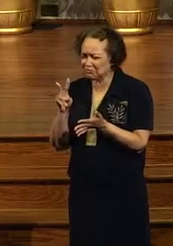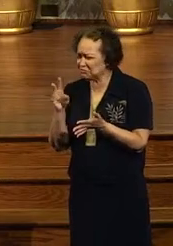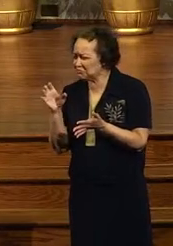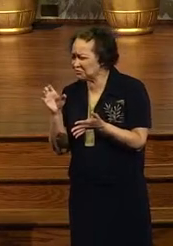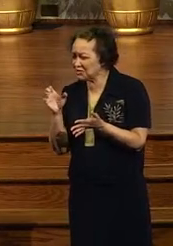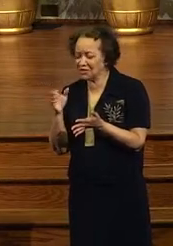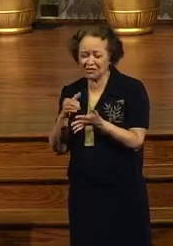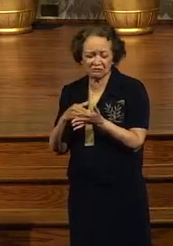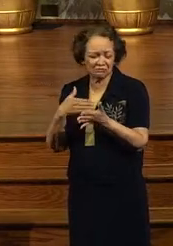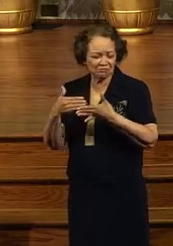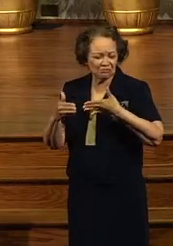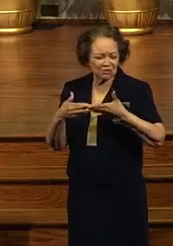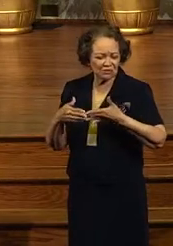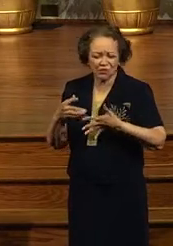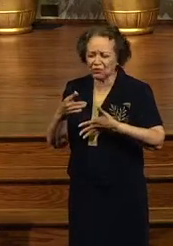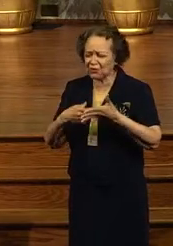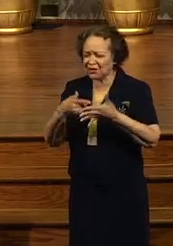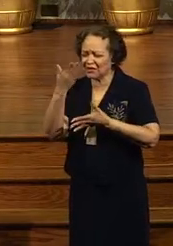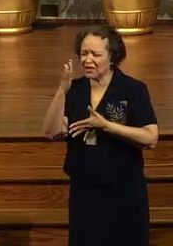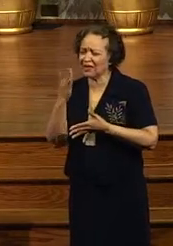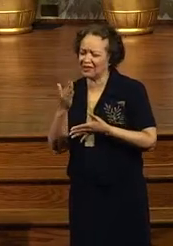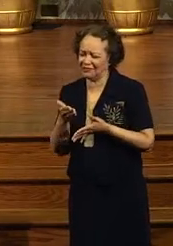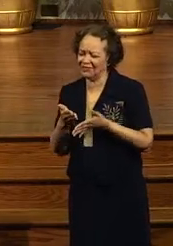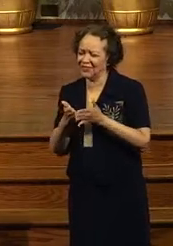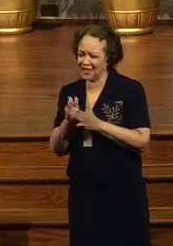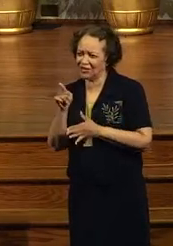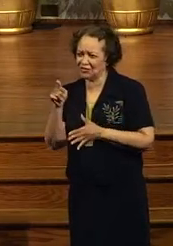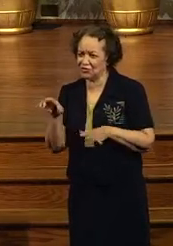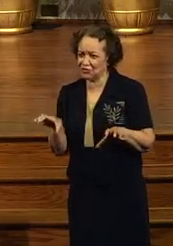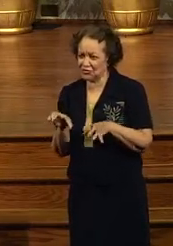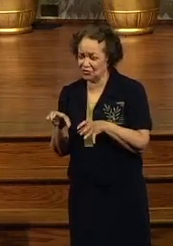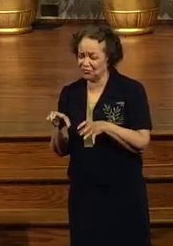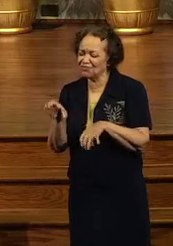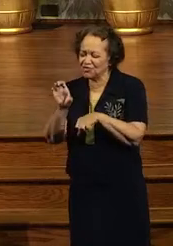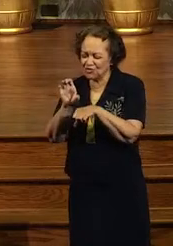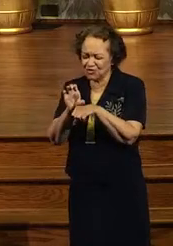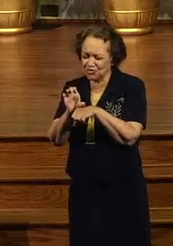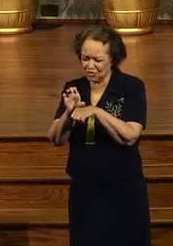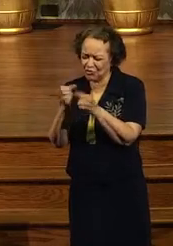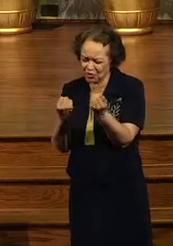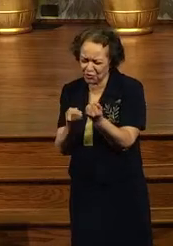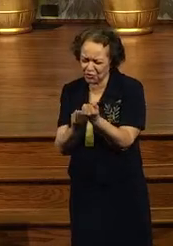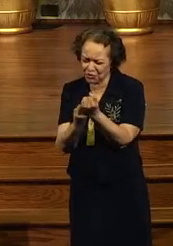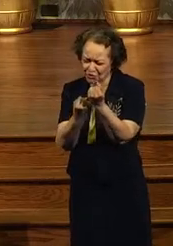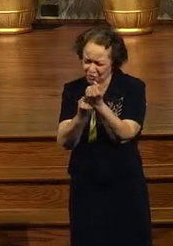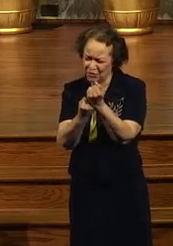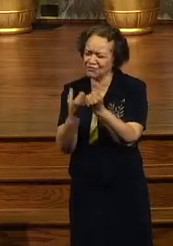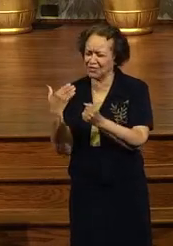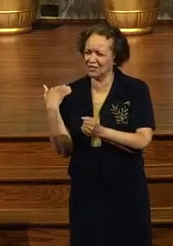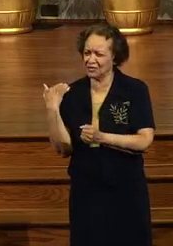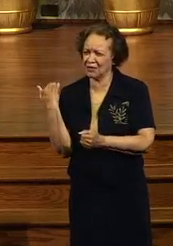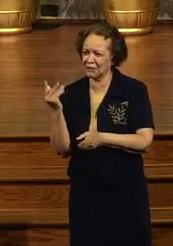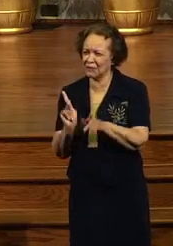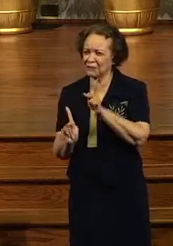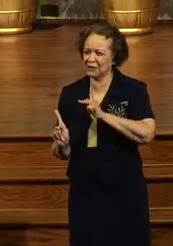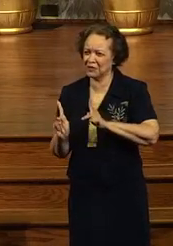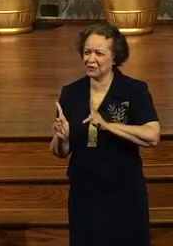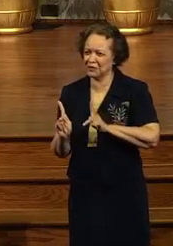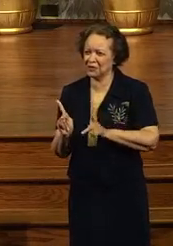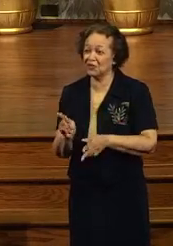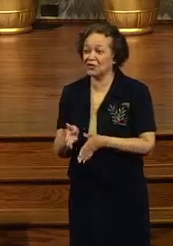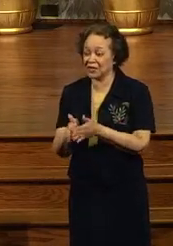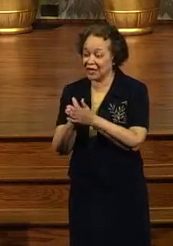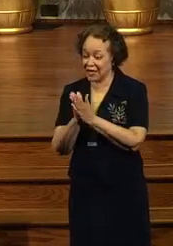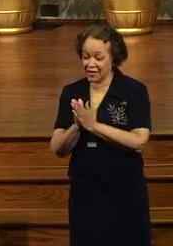heart, we want to let our young people know that their church stands with them and stands for them. Amen. And so we're asking you to